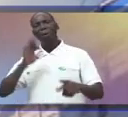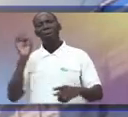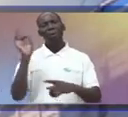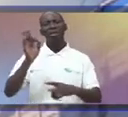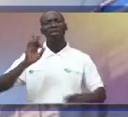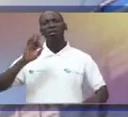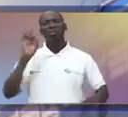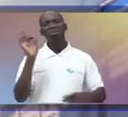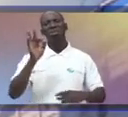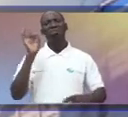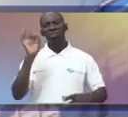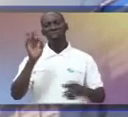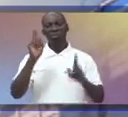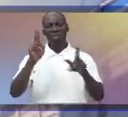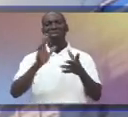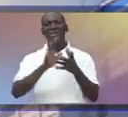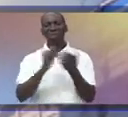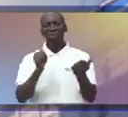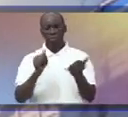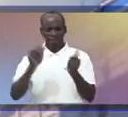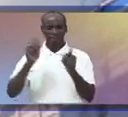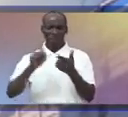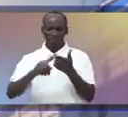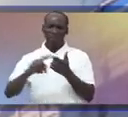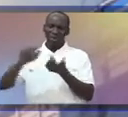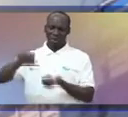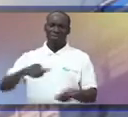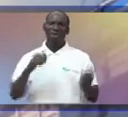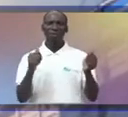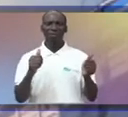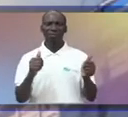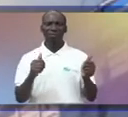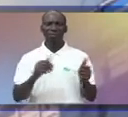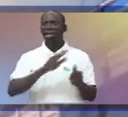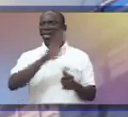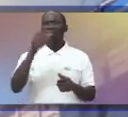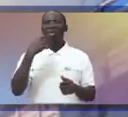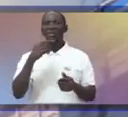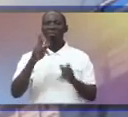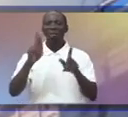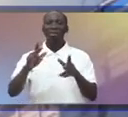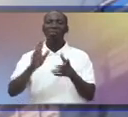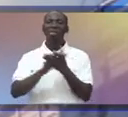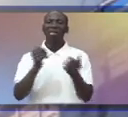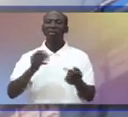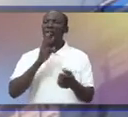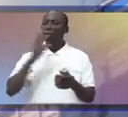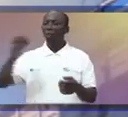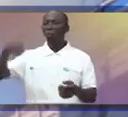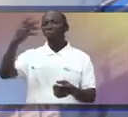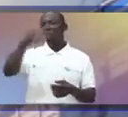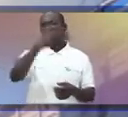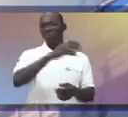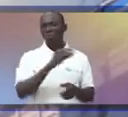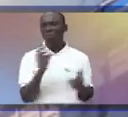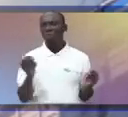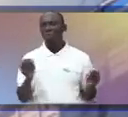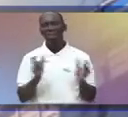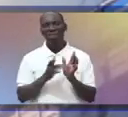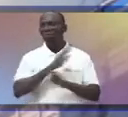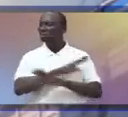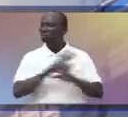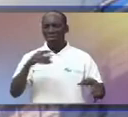baptized. He did not say the person should be sprinkled or water should be poured on him or a flag